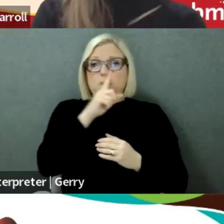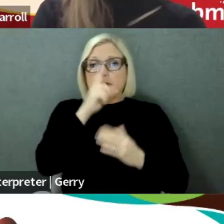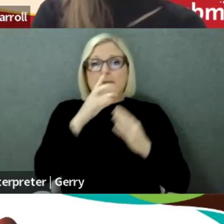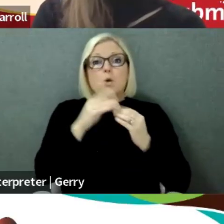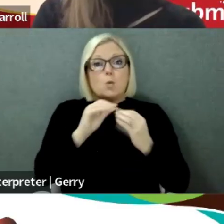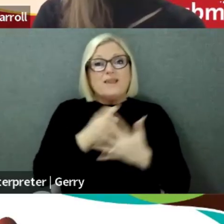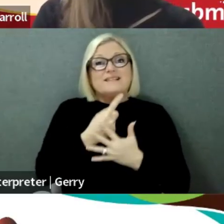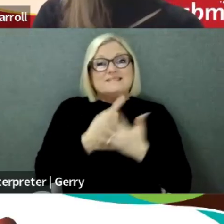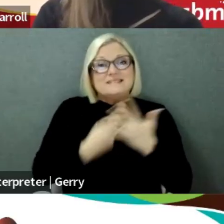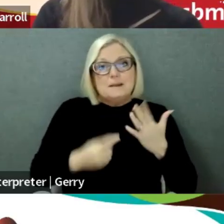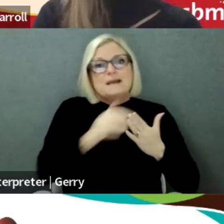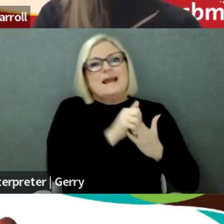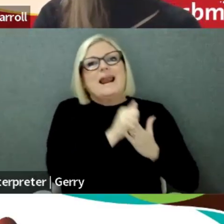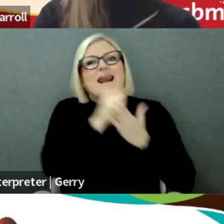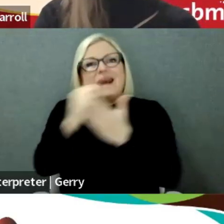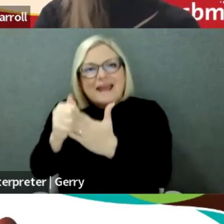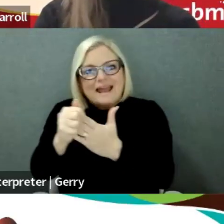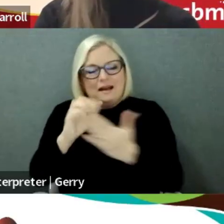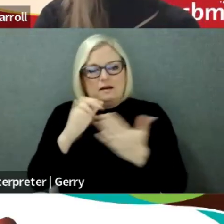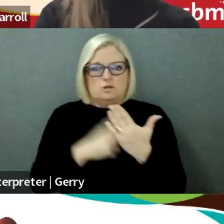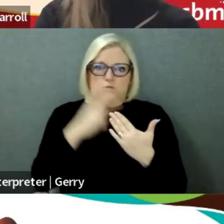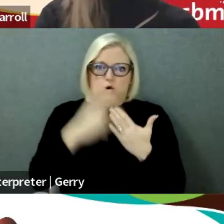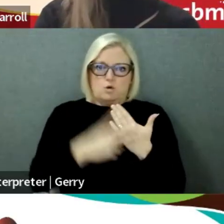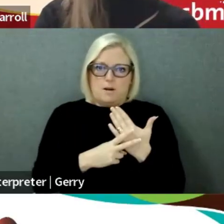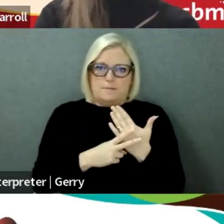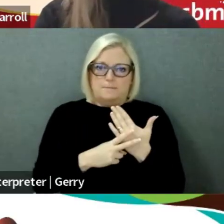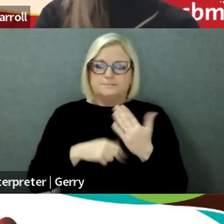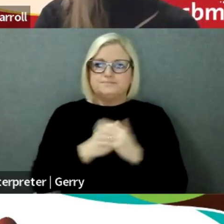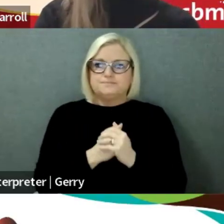our advocacy more meaningful and